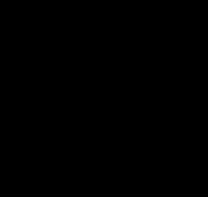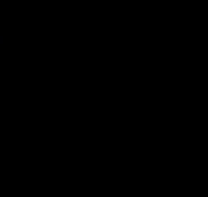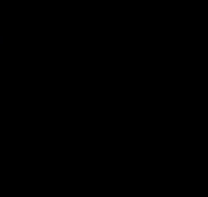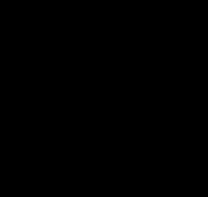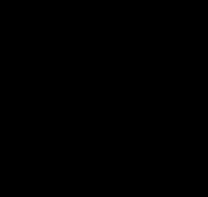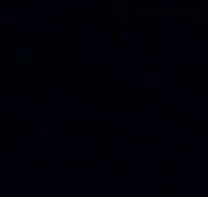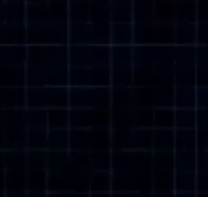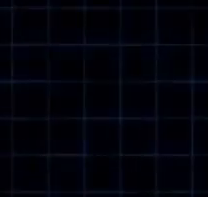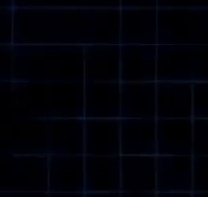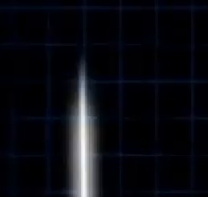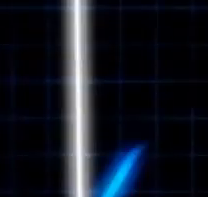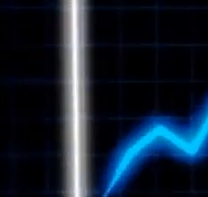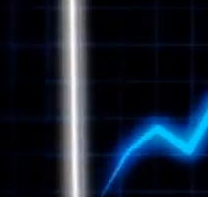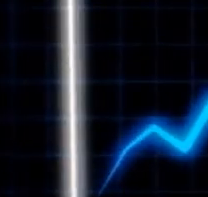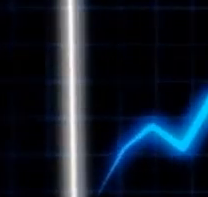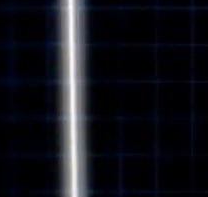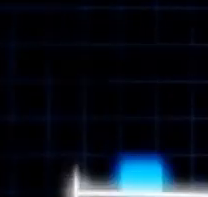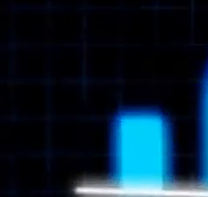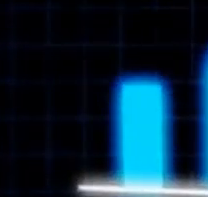ibiti.